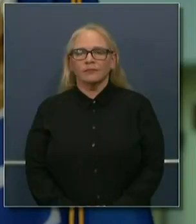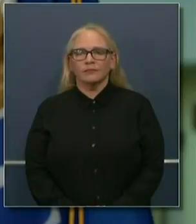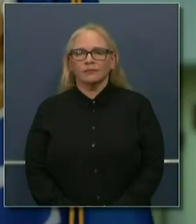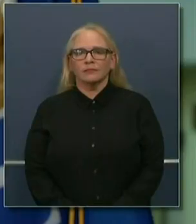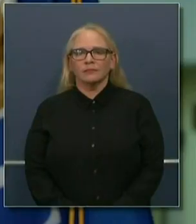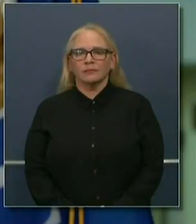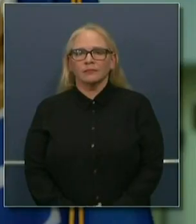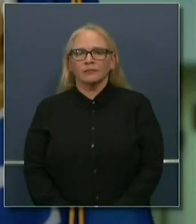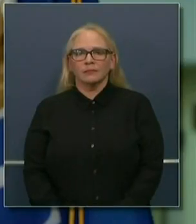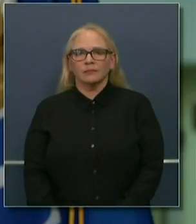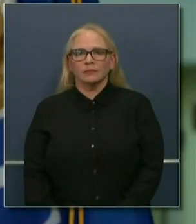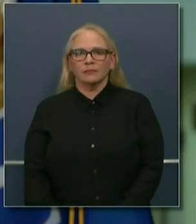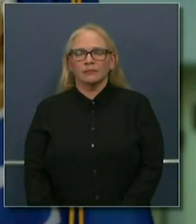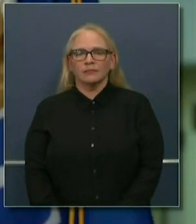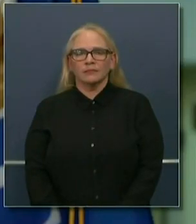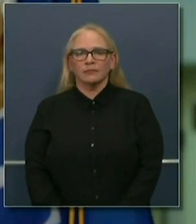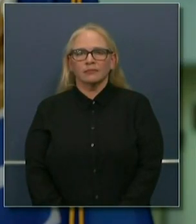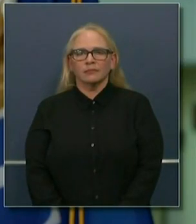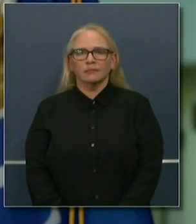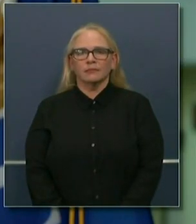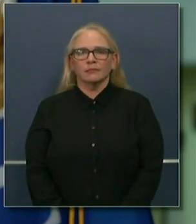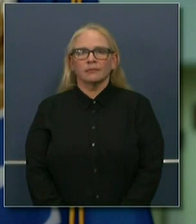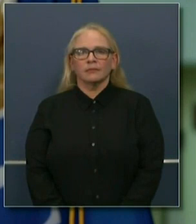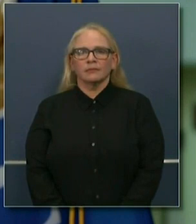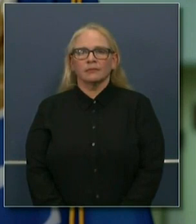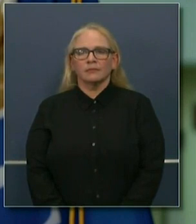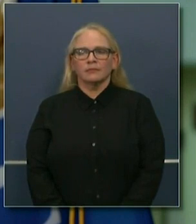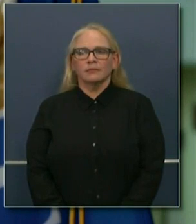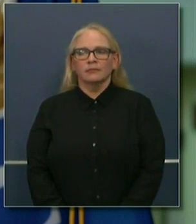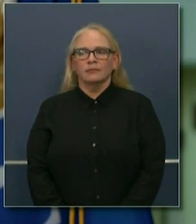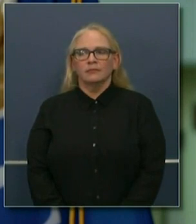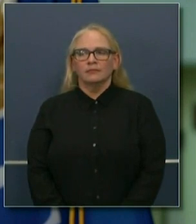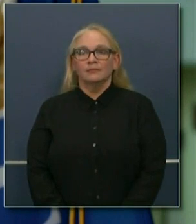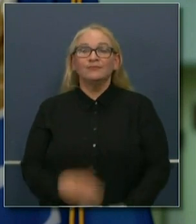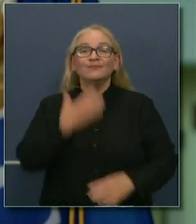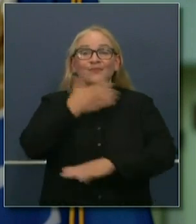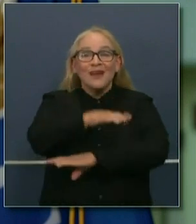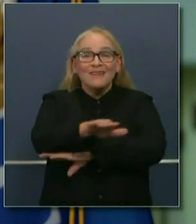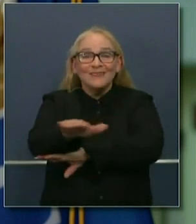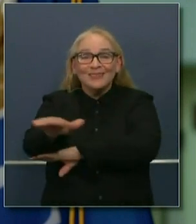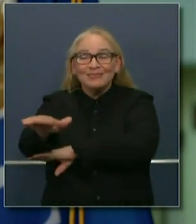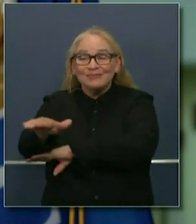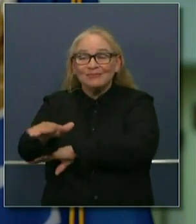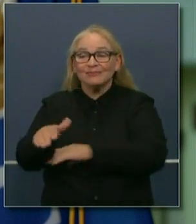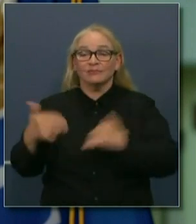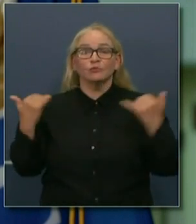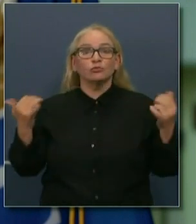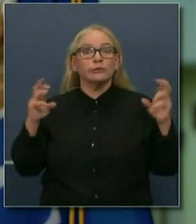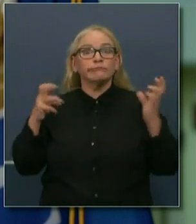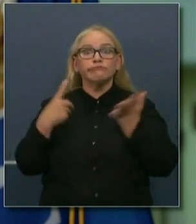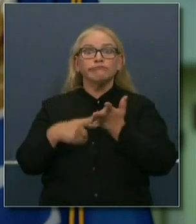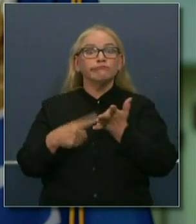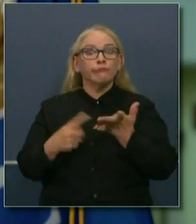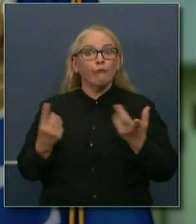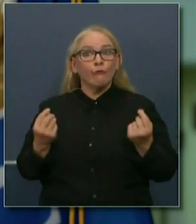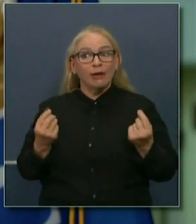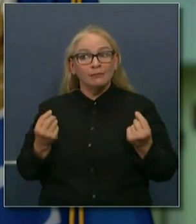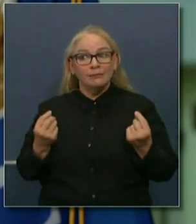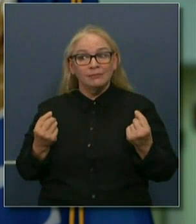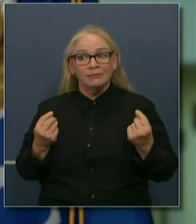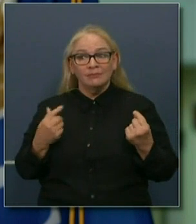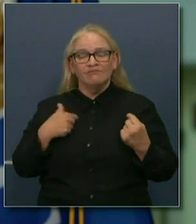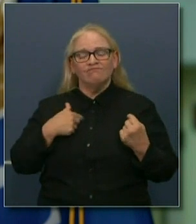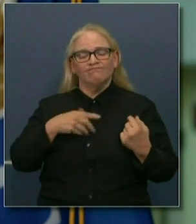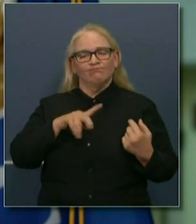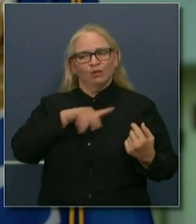Well, good afternoon. Today's discussion, today's announcement, today's briefing is very personal to me as a